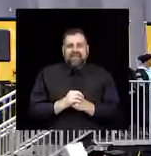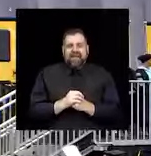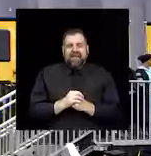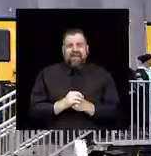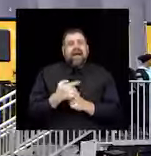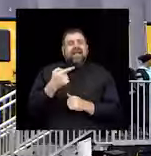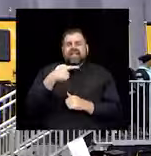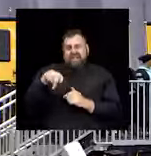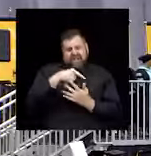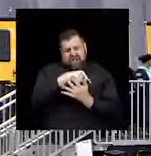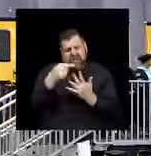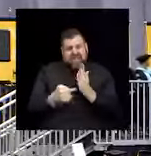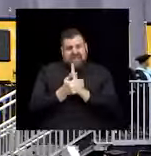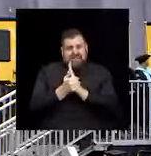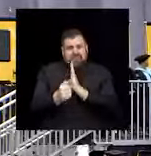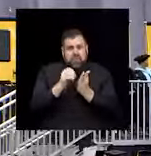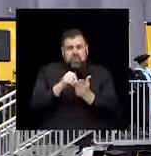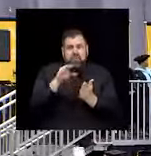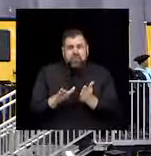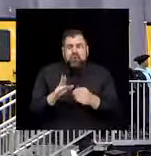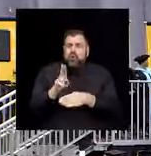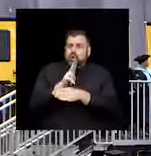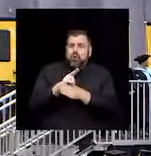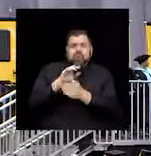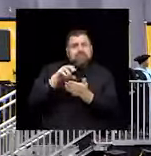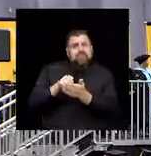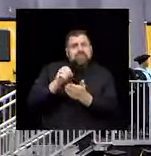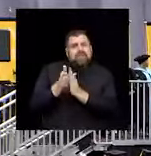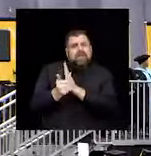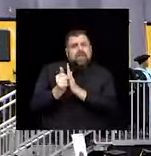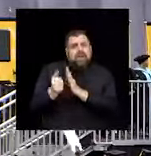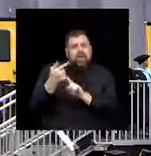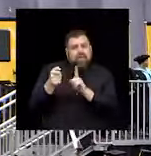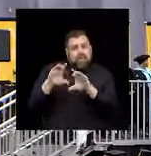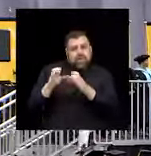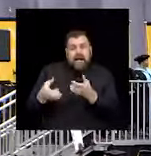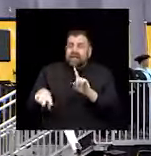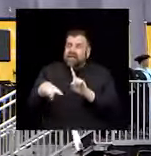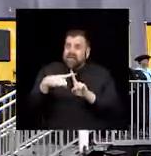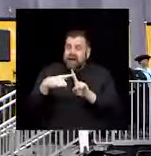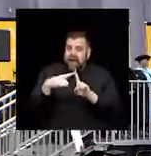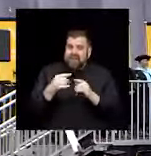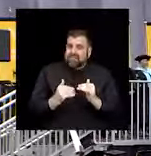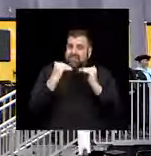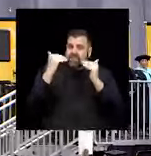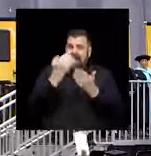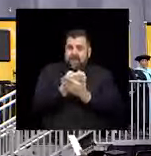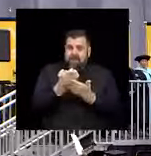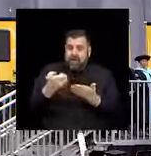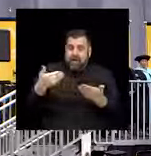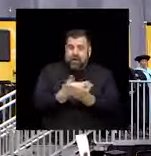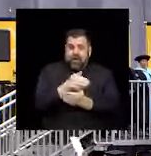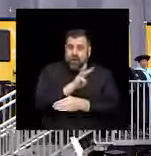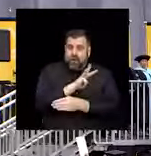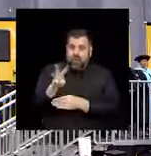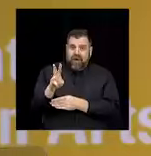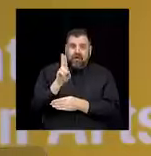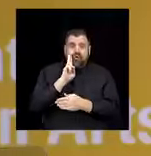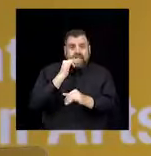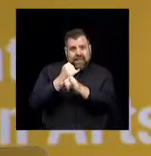These talented students utilize skills taught in a class as well as the advanced equipment offered by our new West Houston Institute.